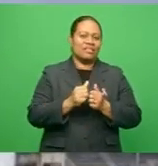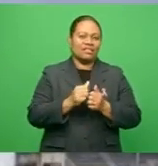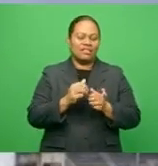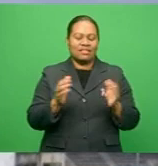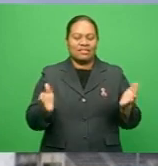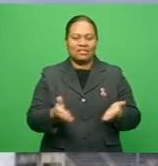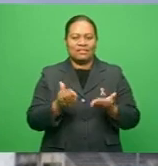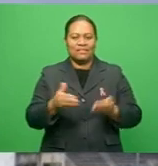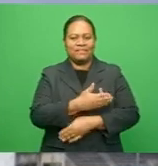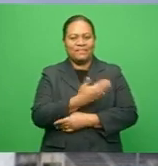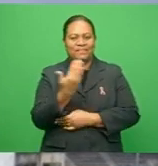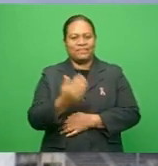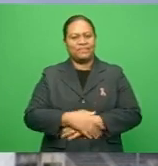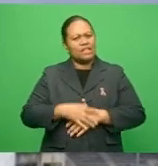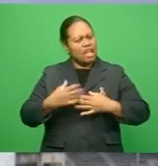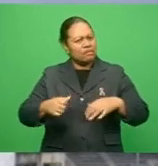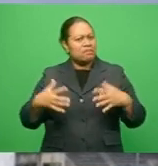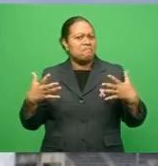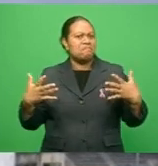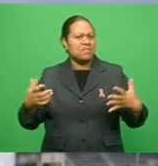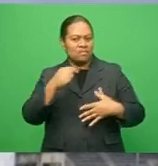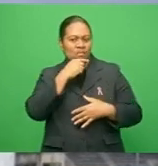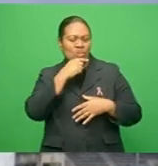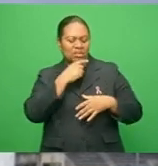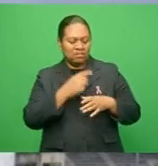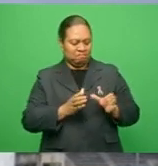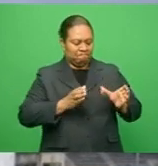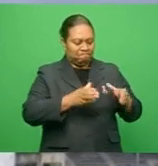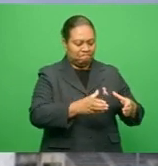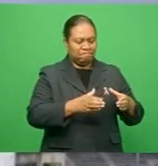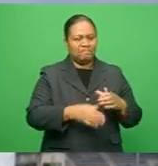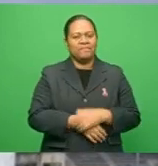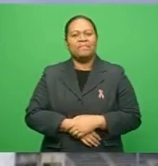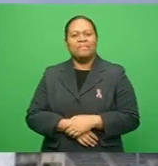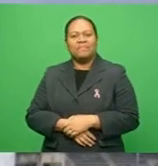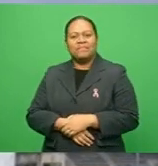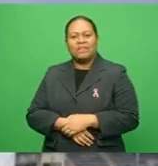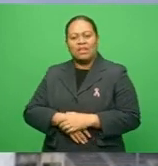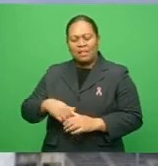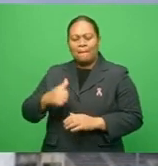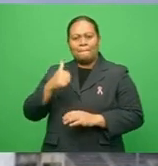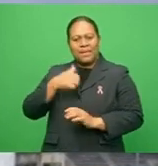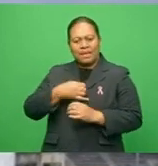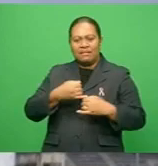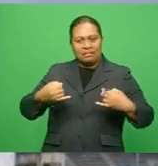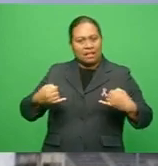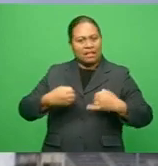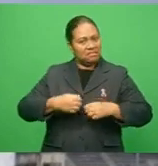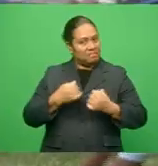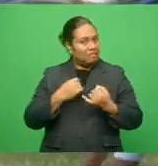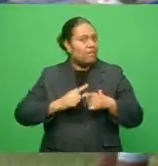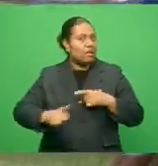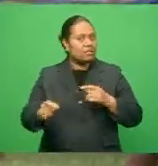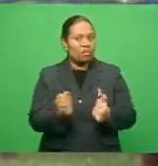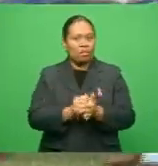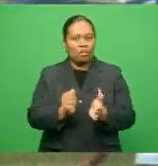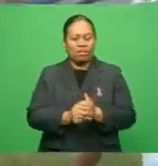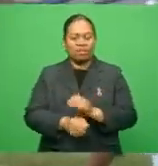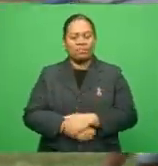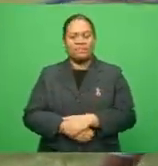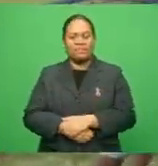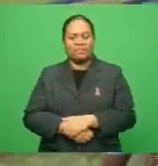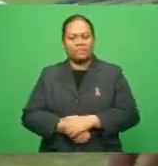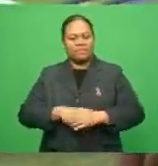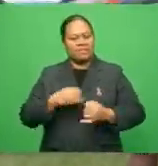Some big boys in the forward, they've got a big pack. Their backline as well, they're fast. So across the board, they have